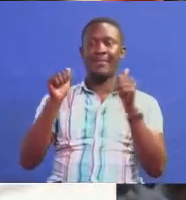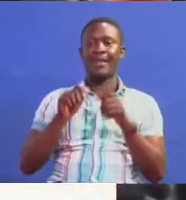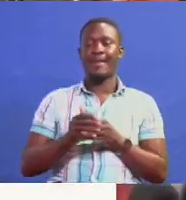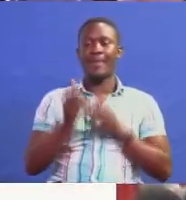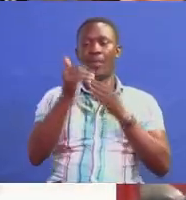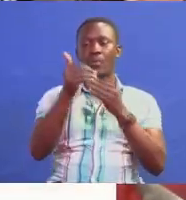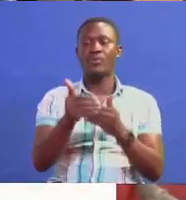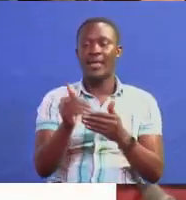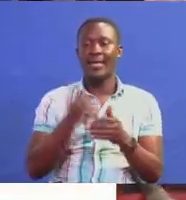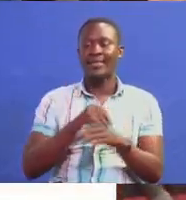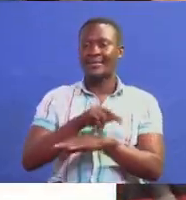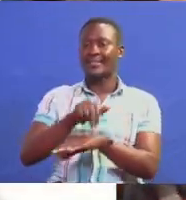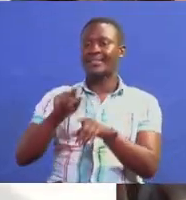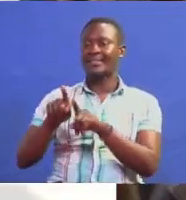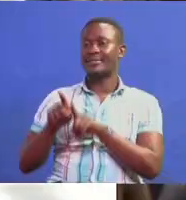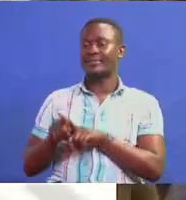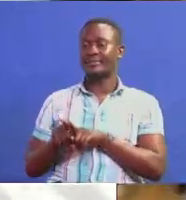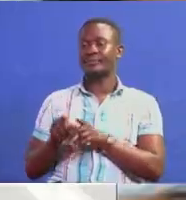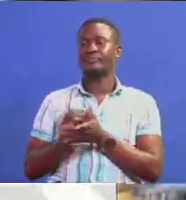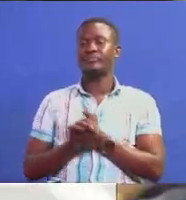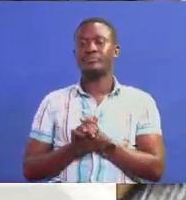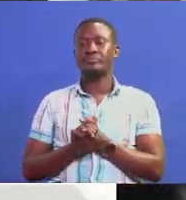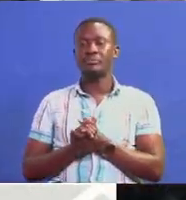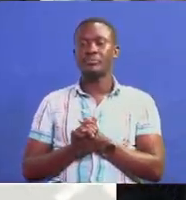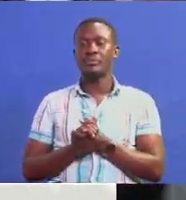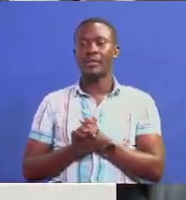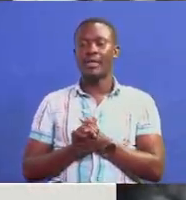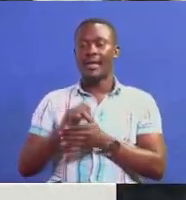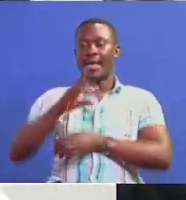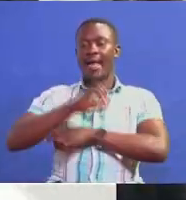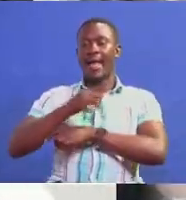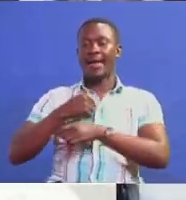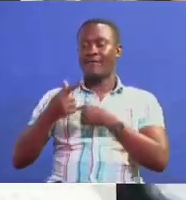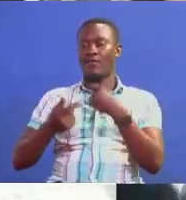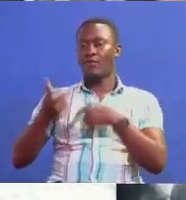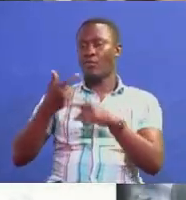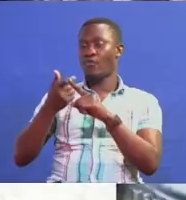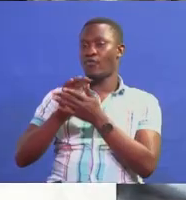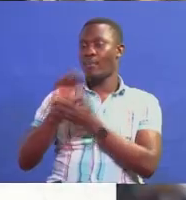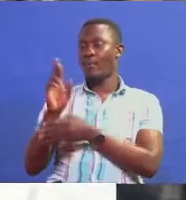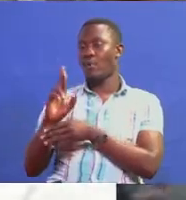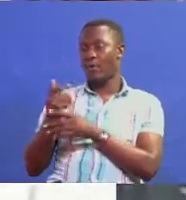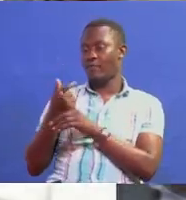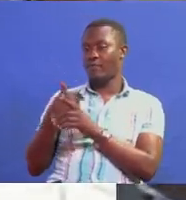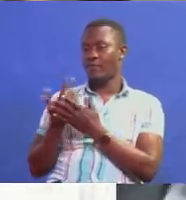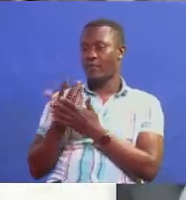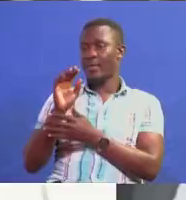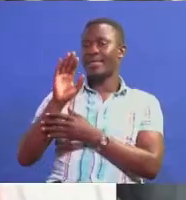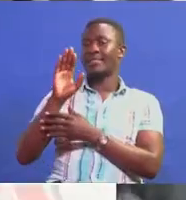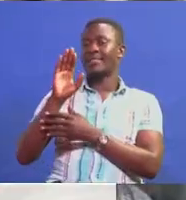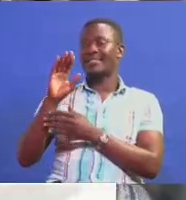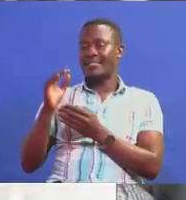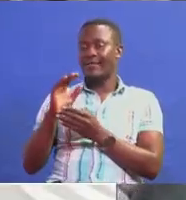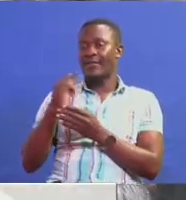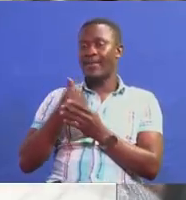na kuendesha taifa letu la Kenya mbele. Just a day after Ruto jetted back from Rwanda from the inauguration ceremony of